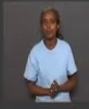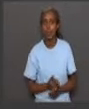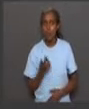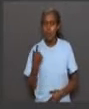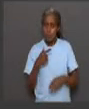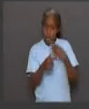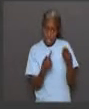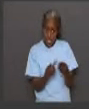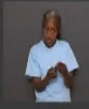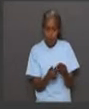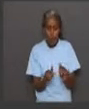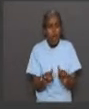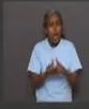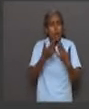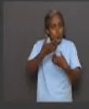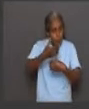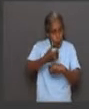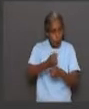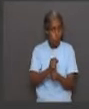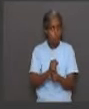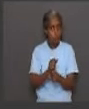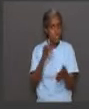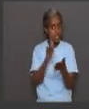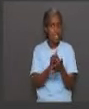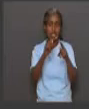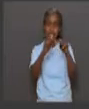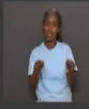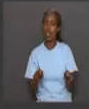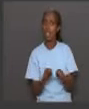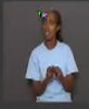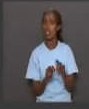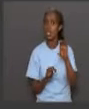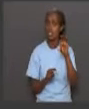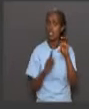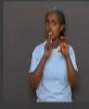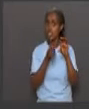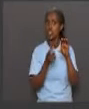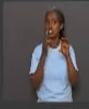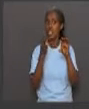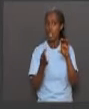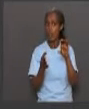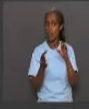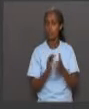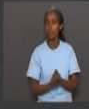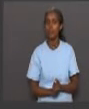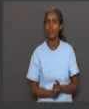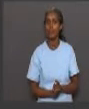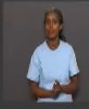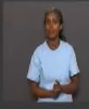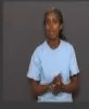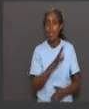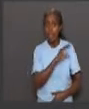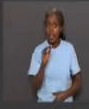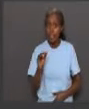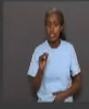We therefore have to conclude that triangles CGF